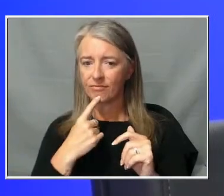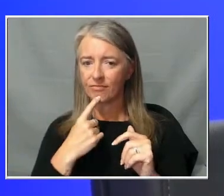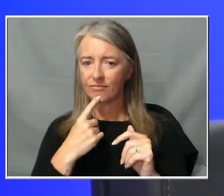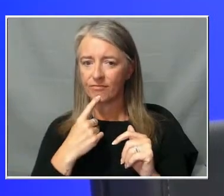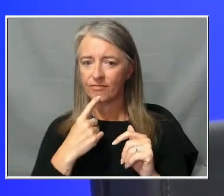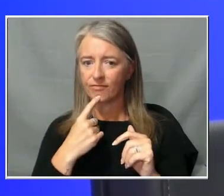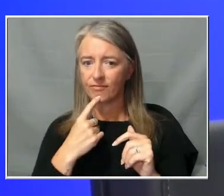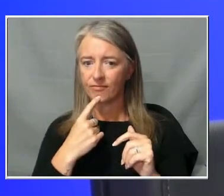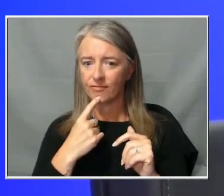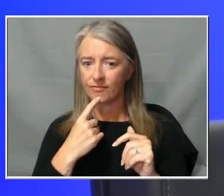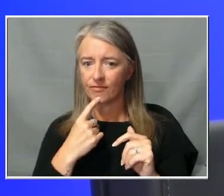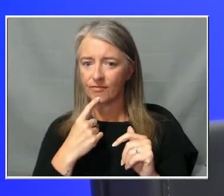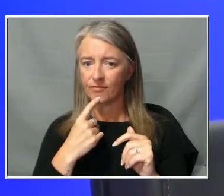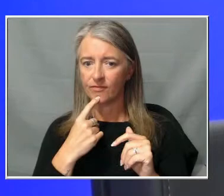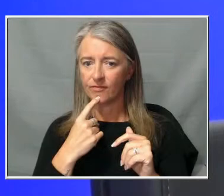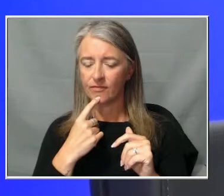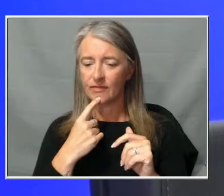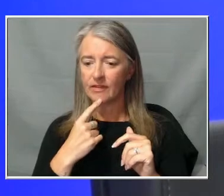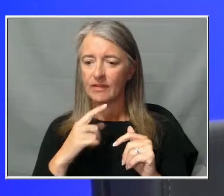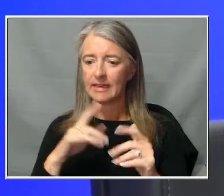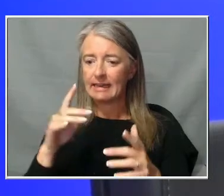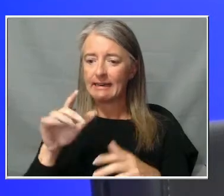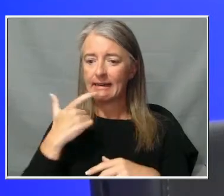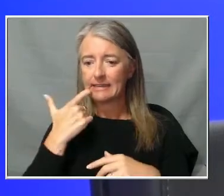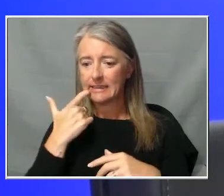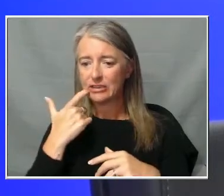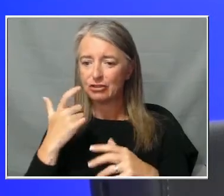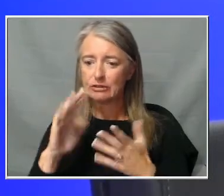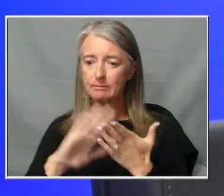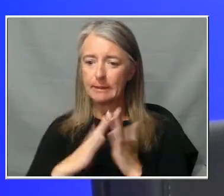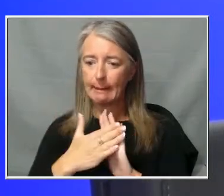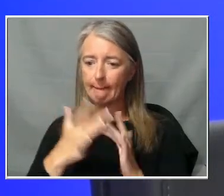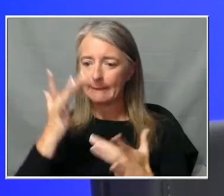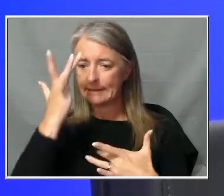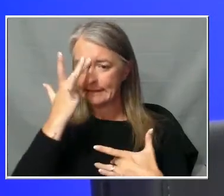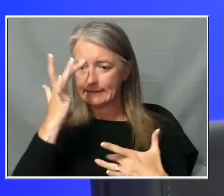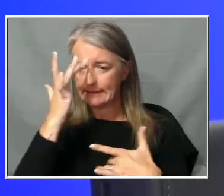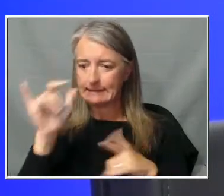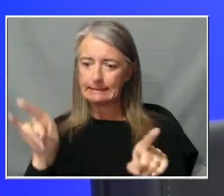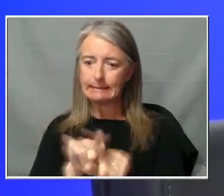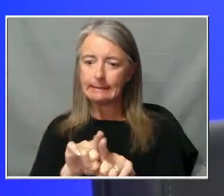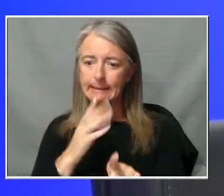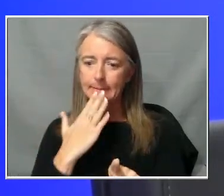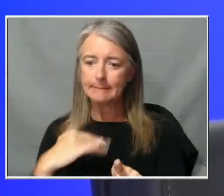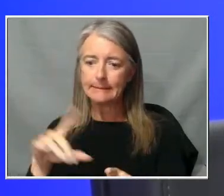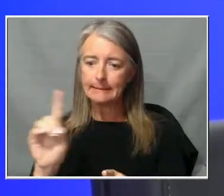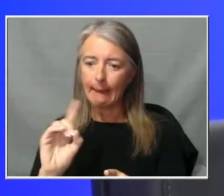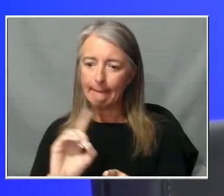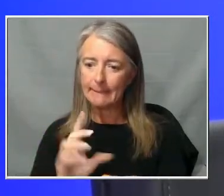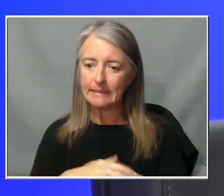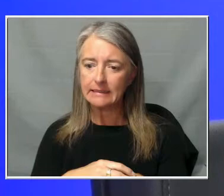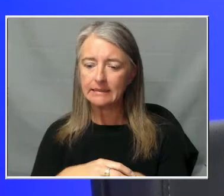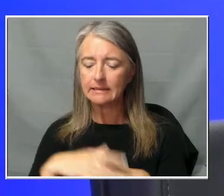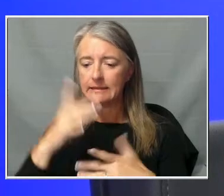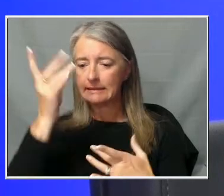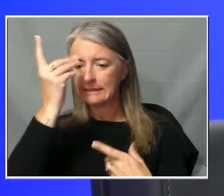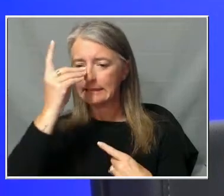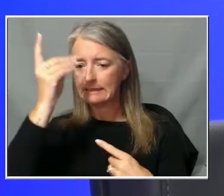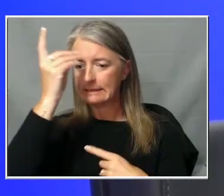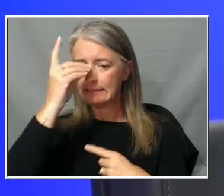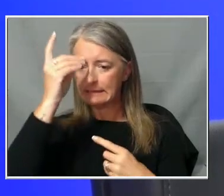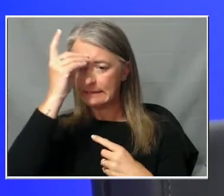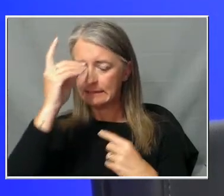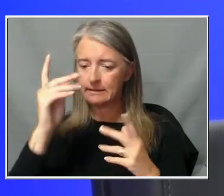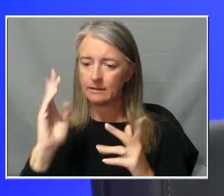evolved as addiction as a disease, just like diabetes is a disease. So we call it the addiction disease, and we call somebody suffering